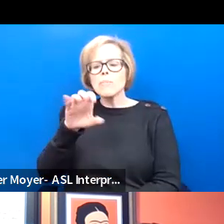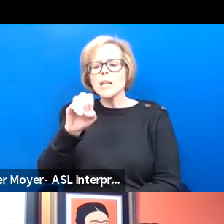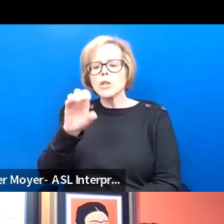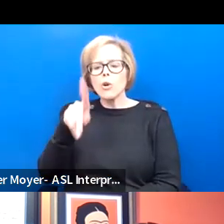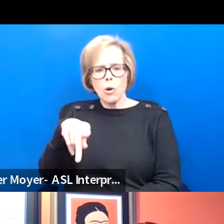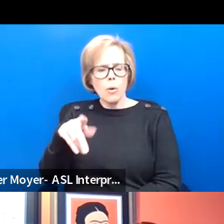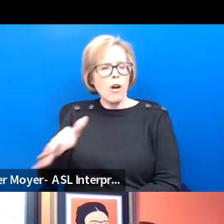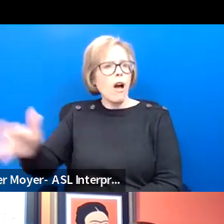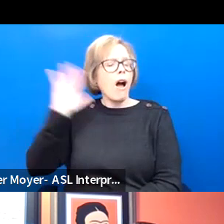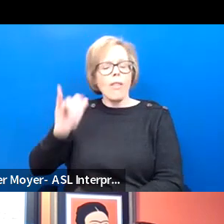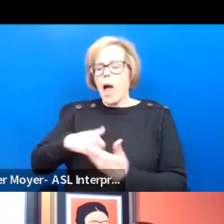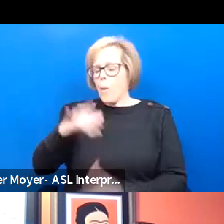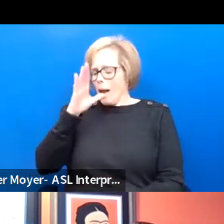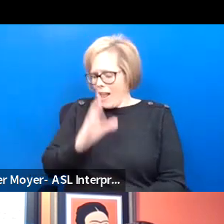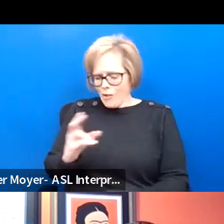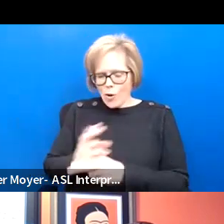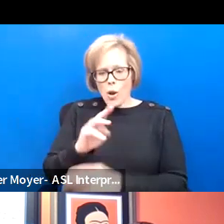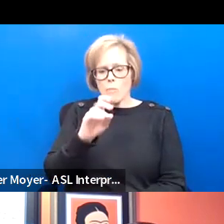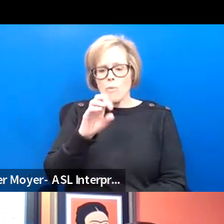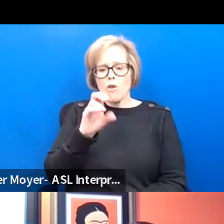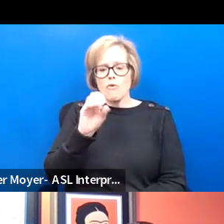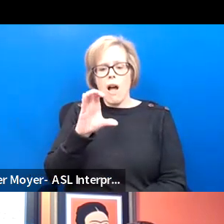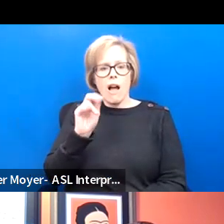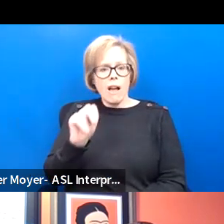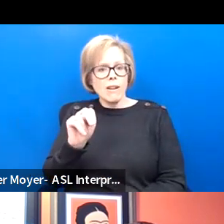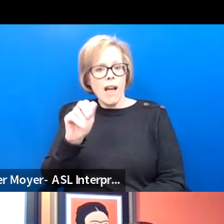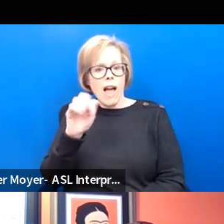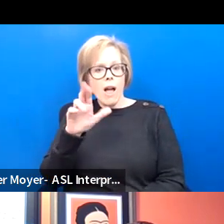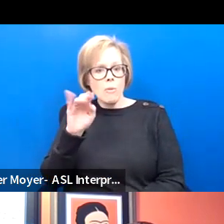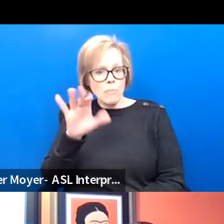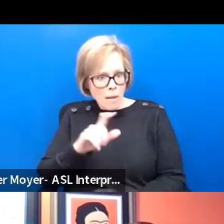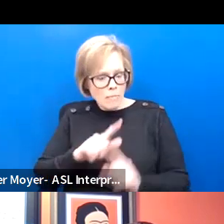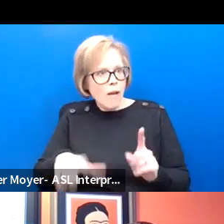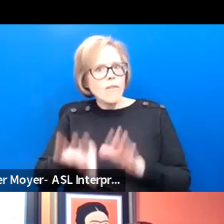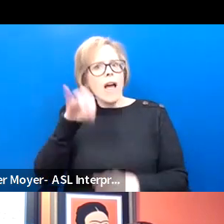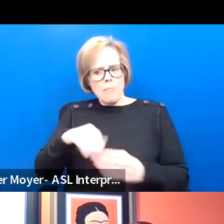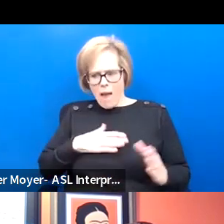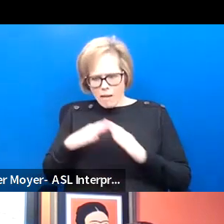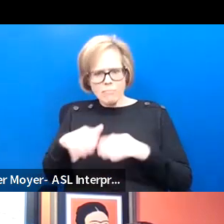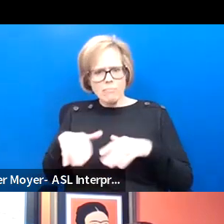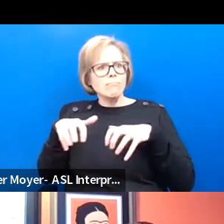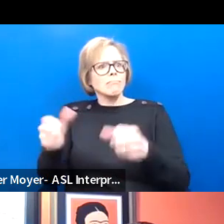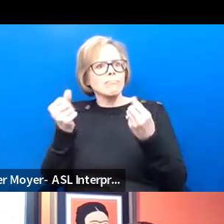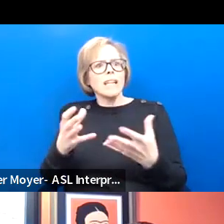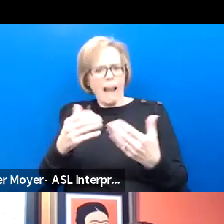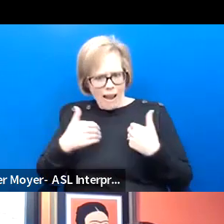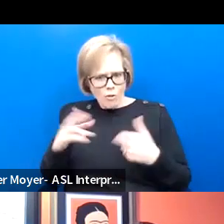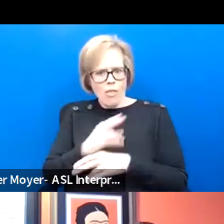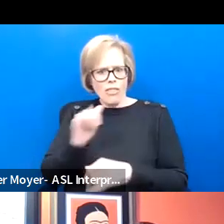going to use Moroccan Arabic, and it turns out there's actually a lot of people in my community that speak Moroccan Arabic, so I use it quite